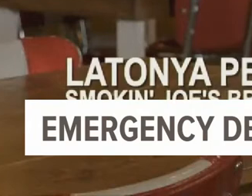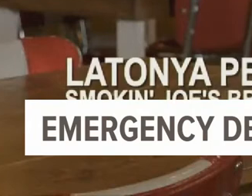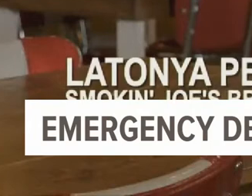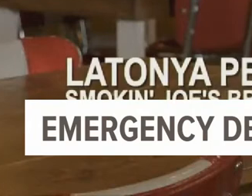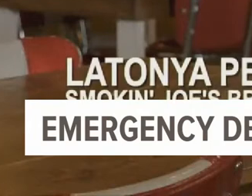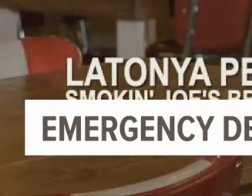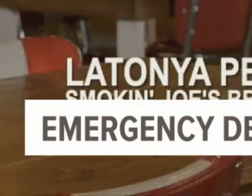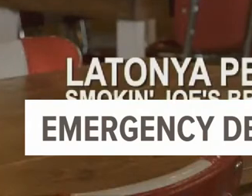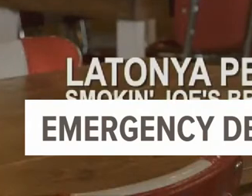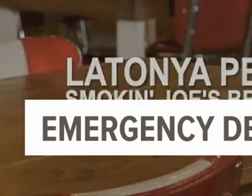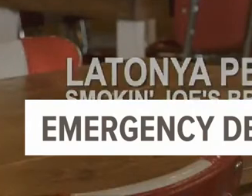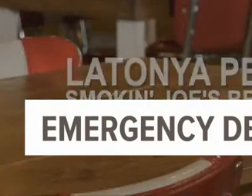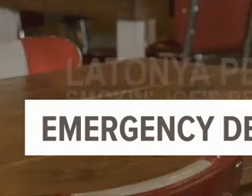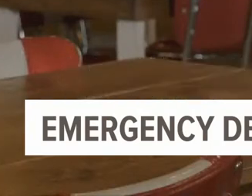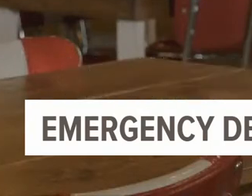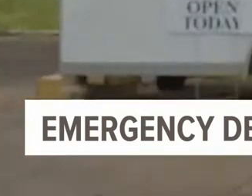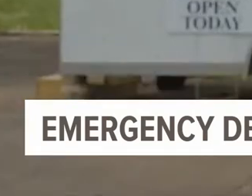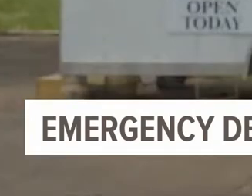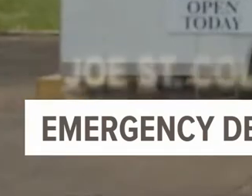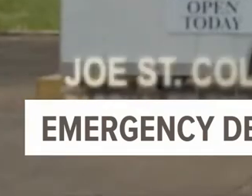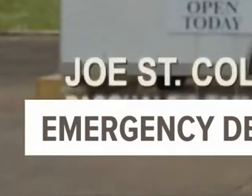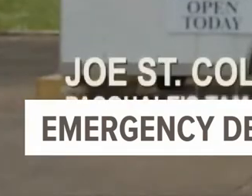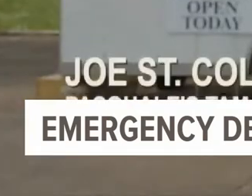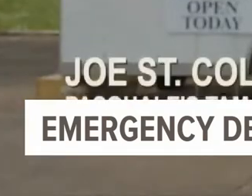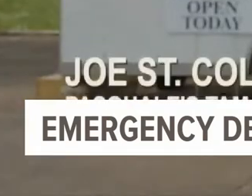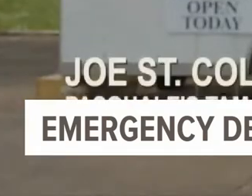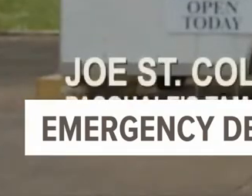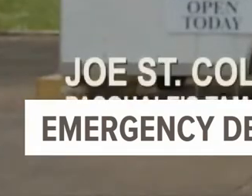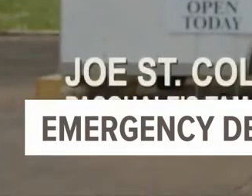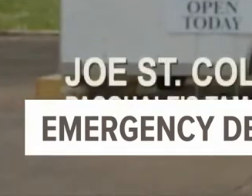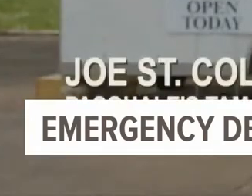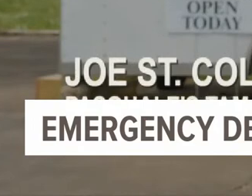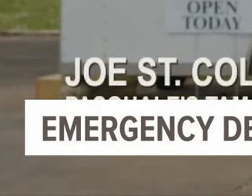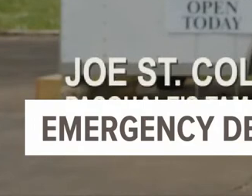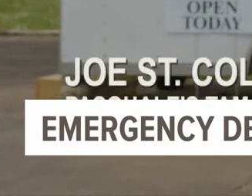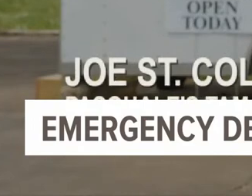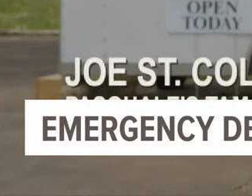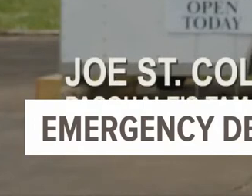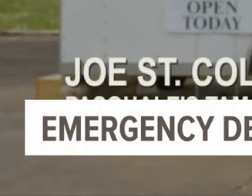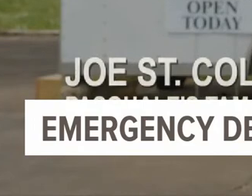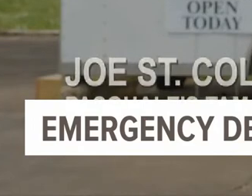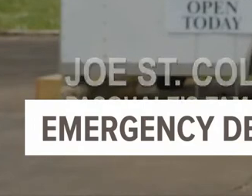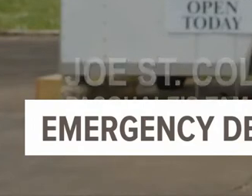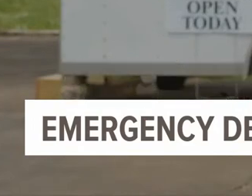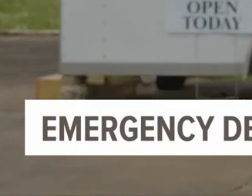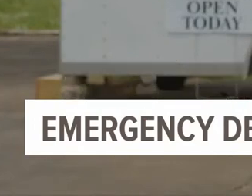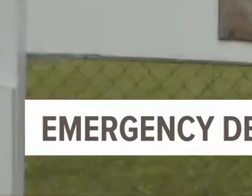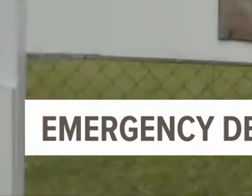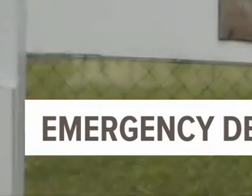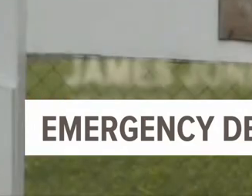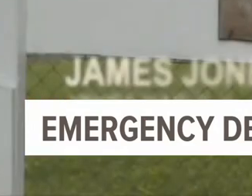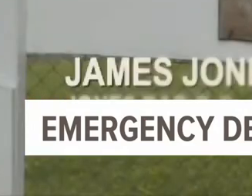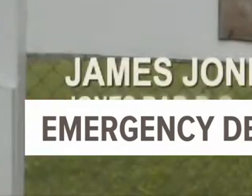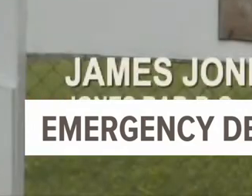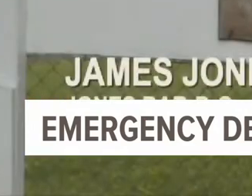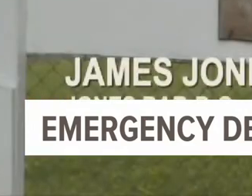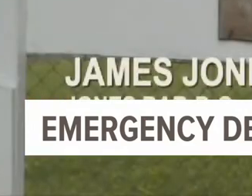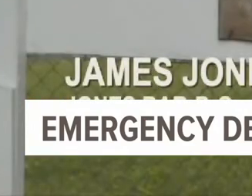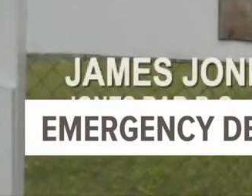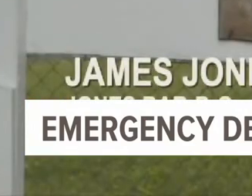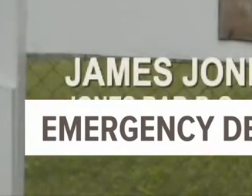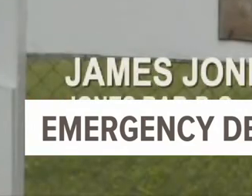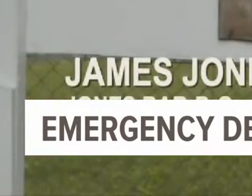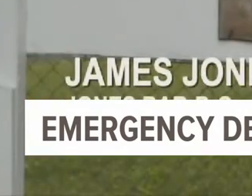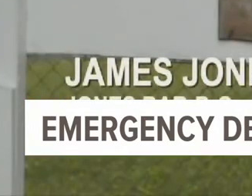my health and everybody else's health in the community. I've been vaccinated, I've had both my shots, and I feel comfortable now. Well, it just